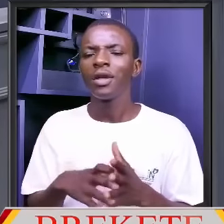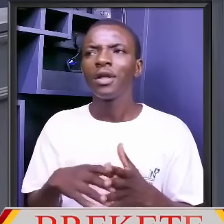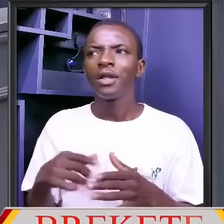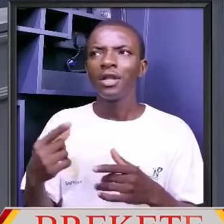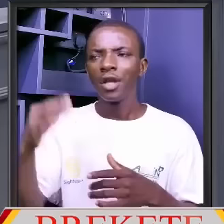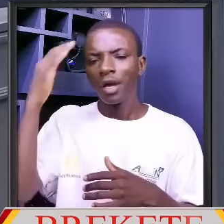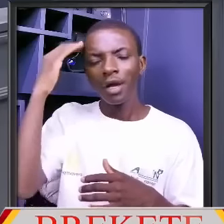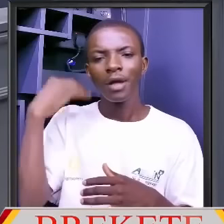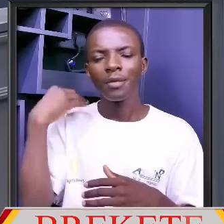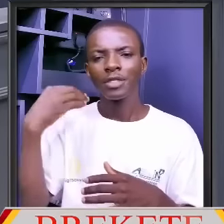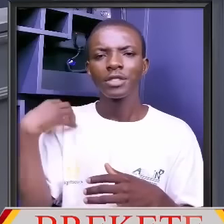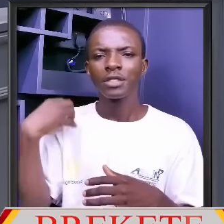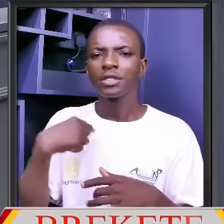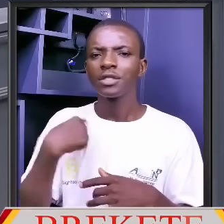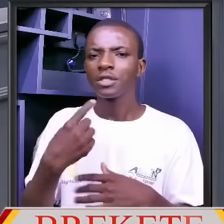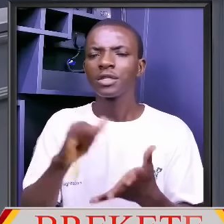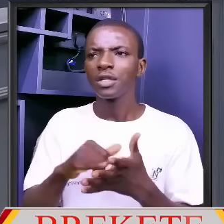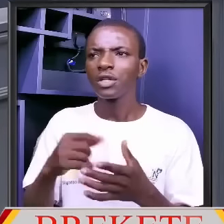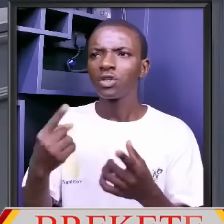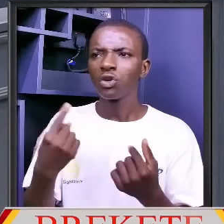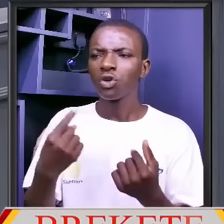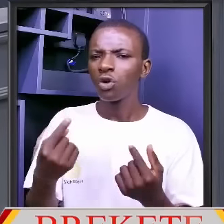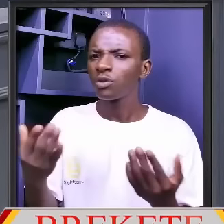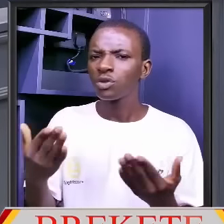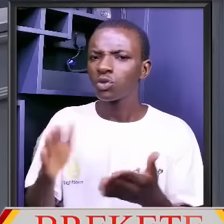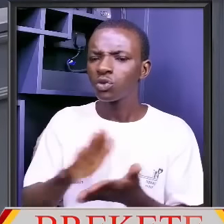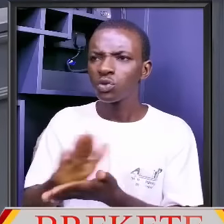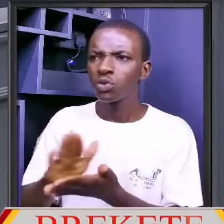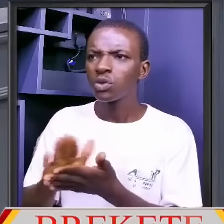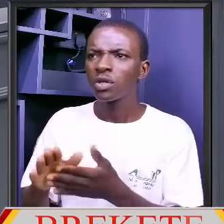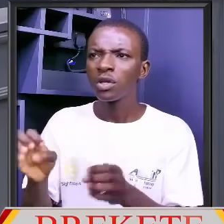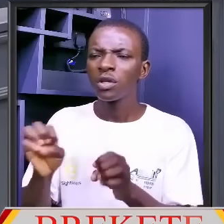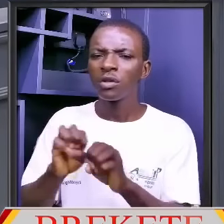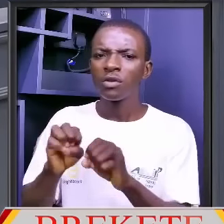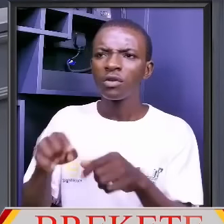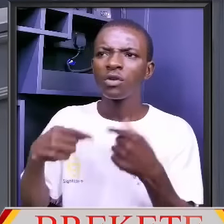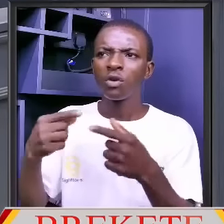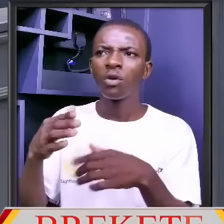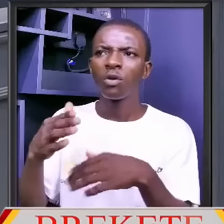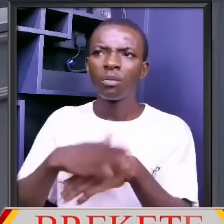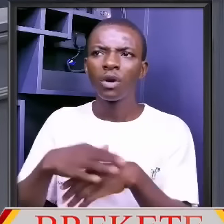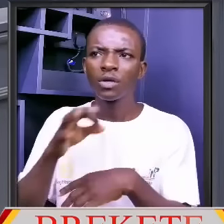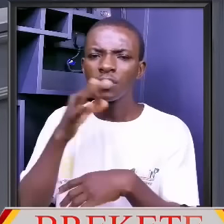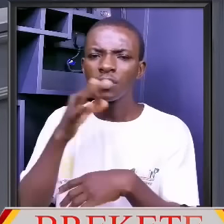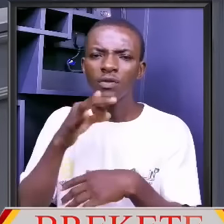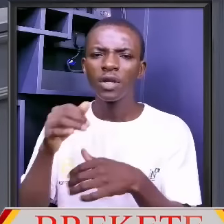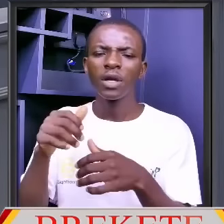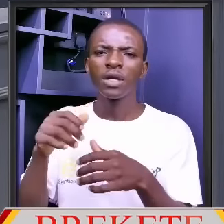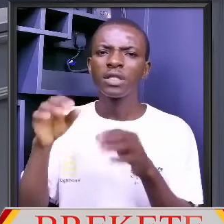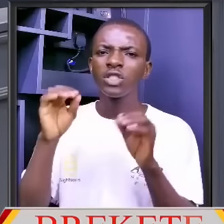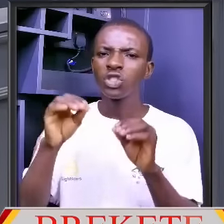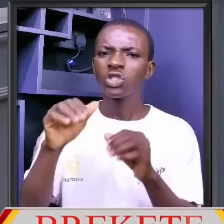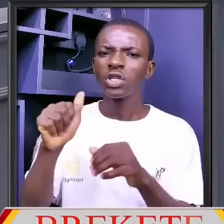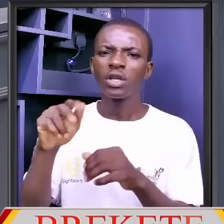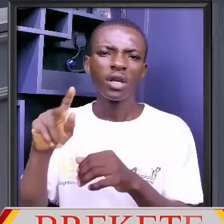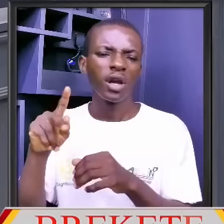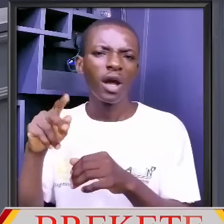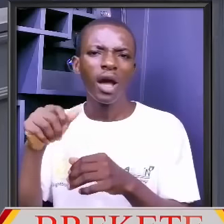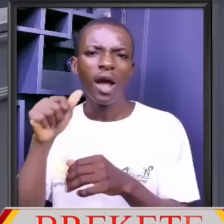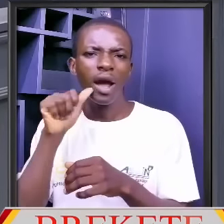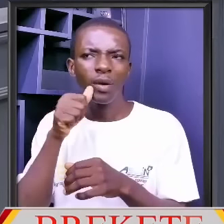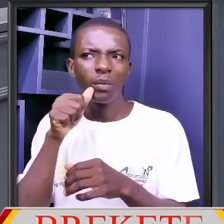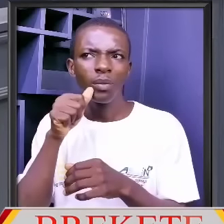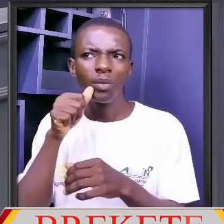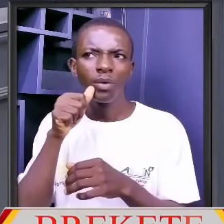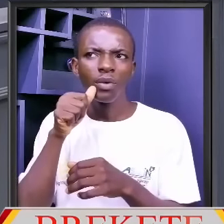the headmaster comes and say, me wake on the sweep. Before you even go in farm come, I don't teach A for apple. Children go